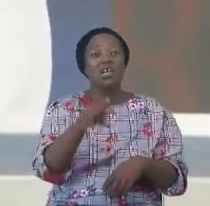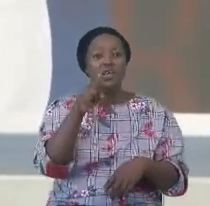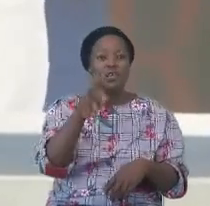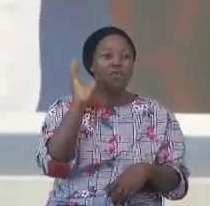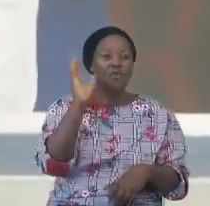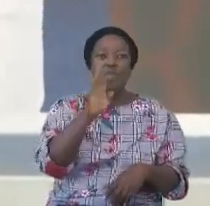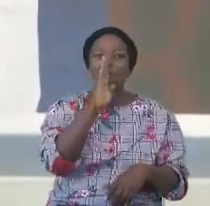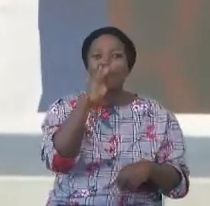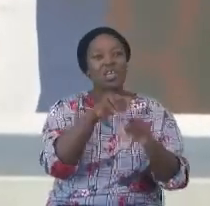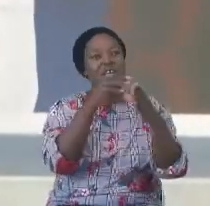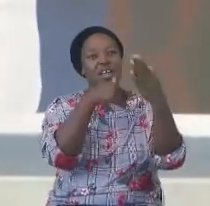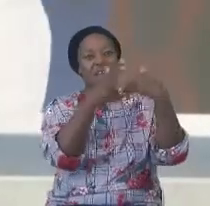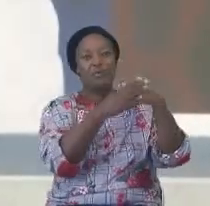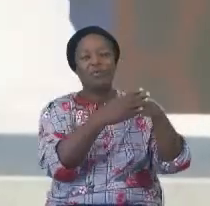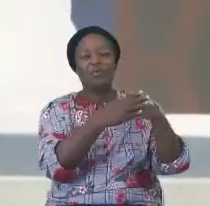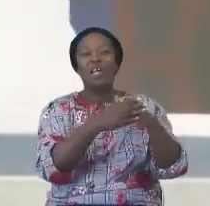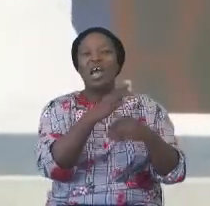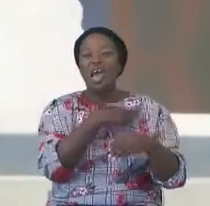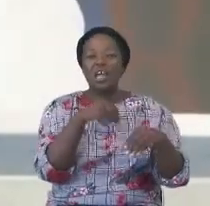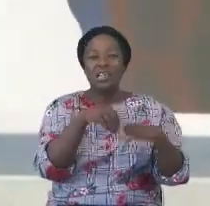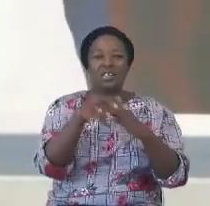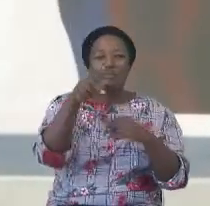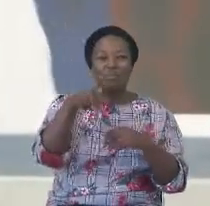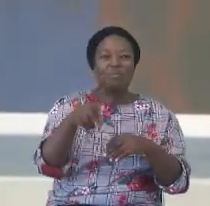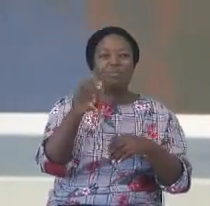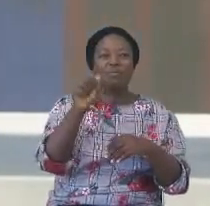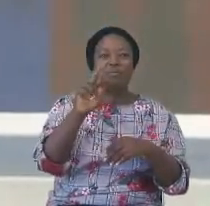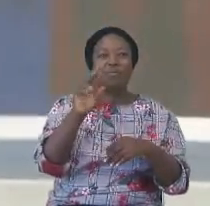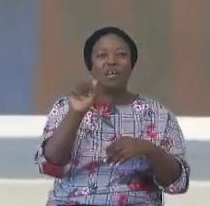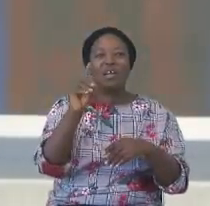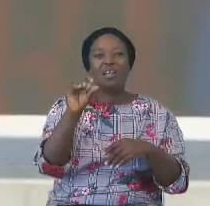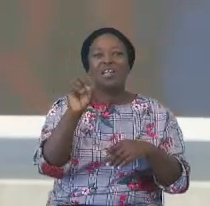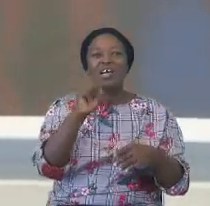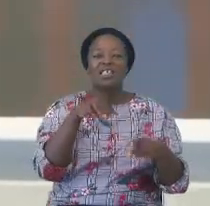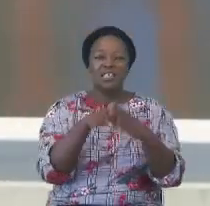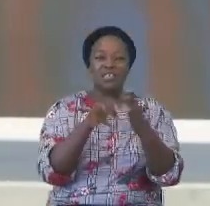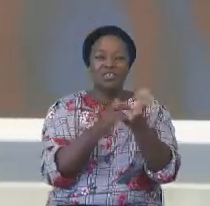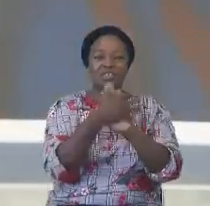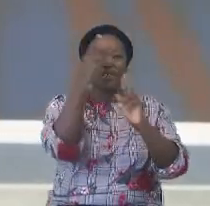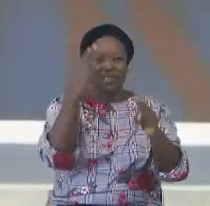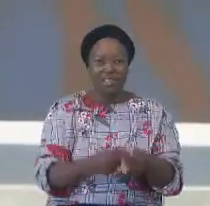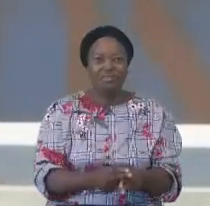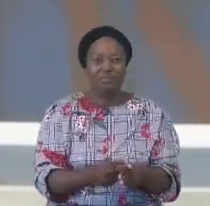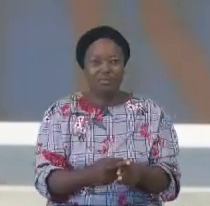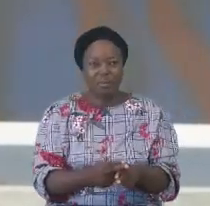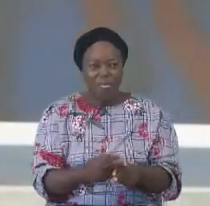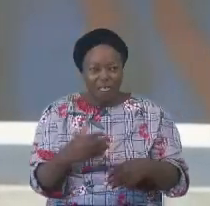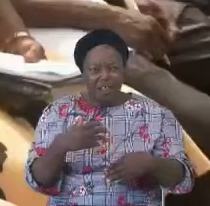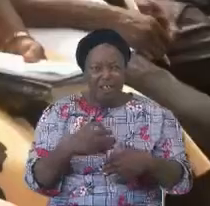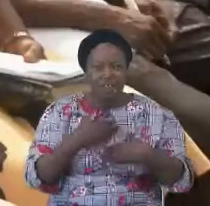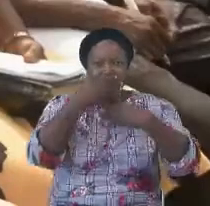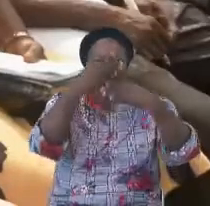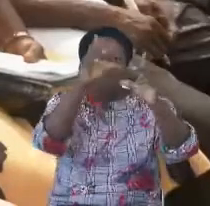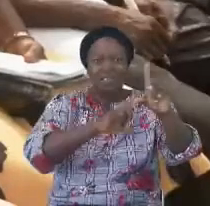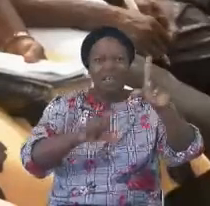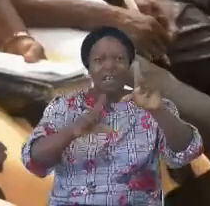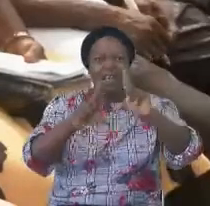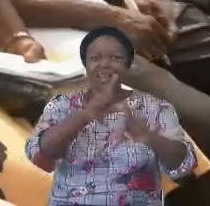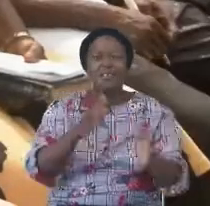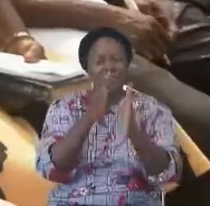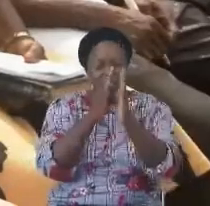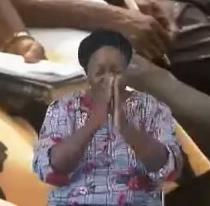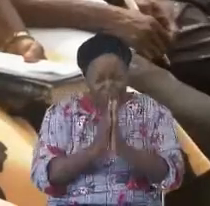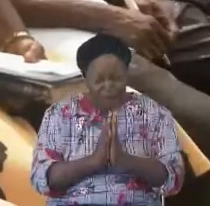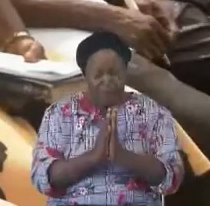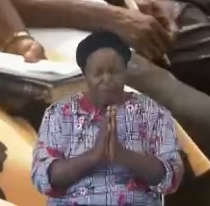to time to go to eternity, you'll be in heaven, you'll be in paradise in